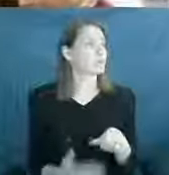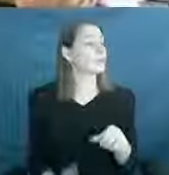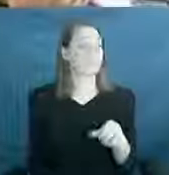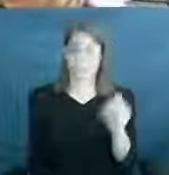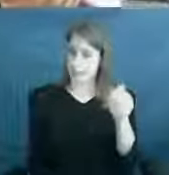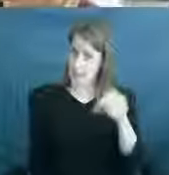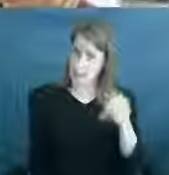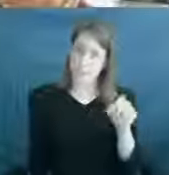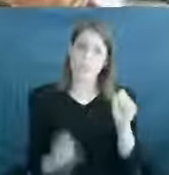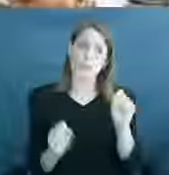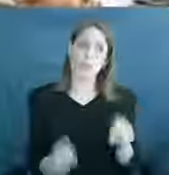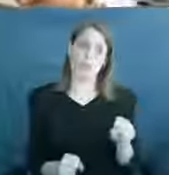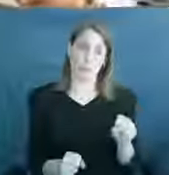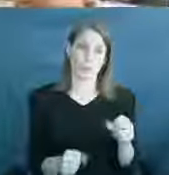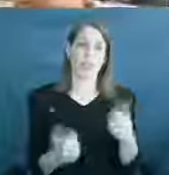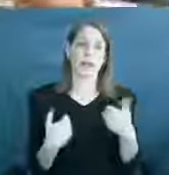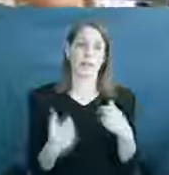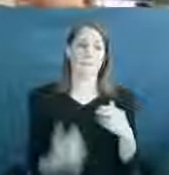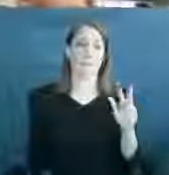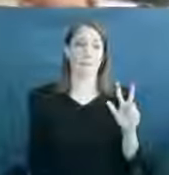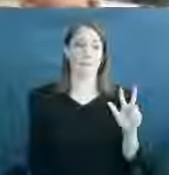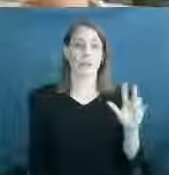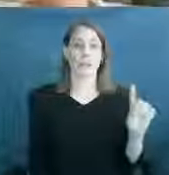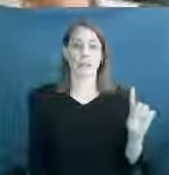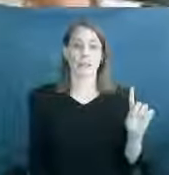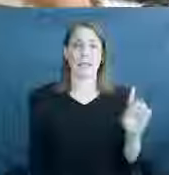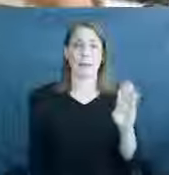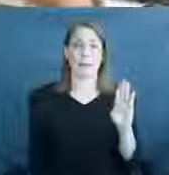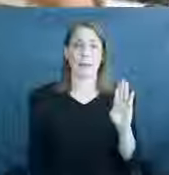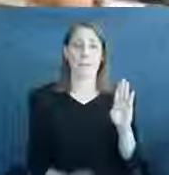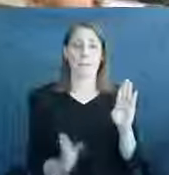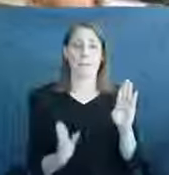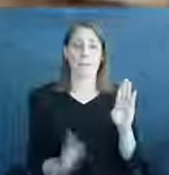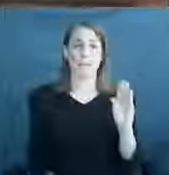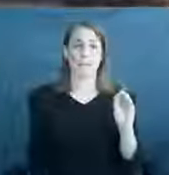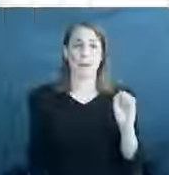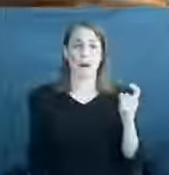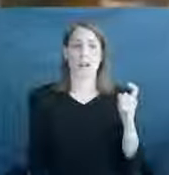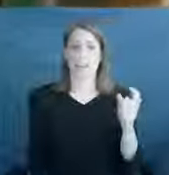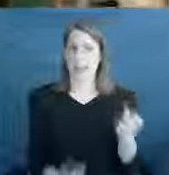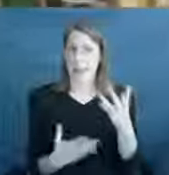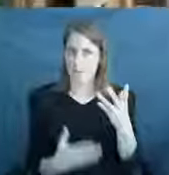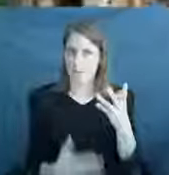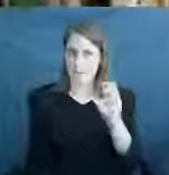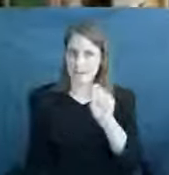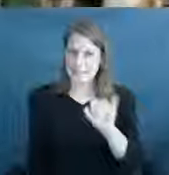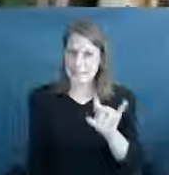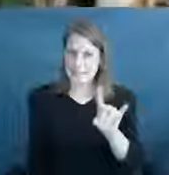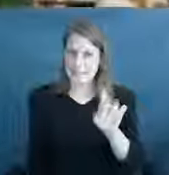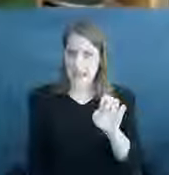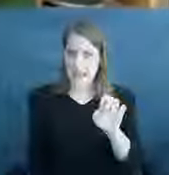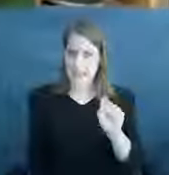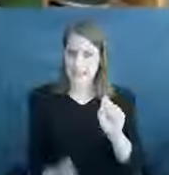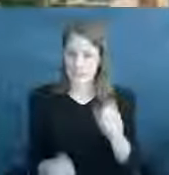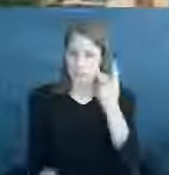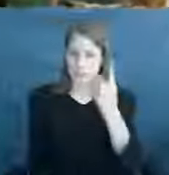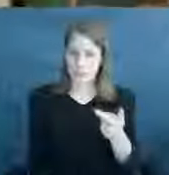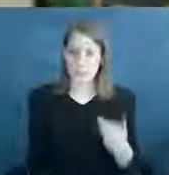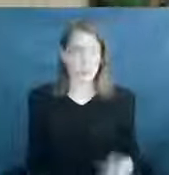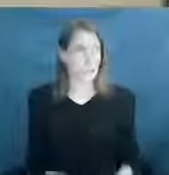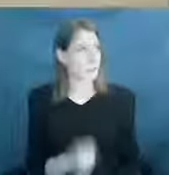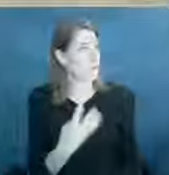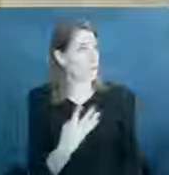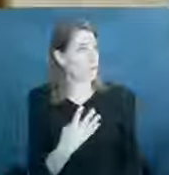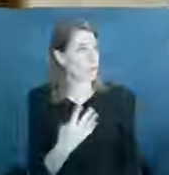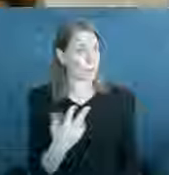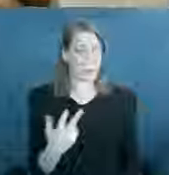3D... Where you draw diagonals to draw a Thank you very much, 3D Carl. letter. Like Yeah. you draw 3D letters in that. You can draw 3D blocks. Okay, how many